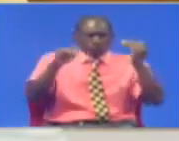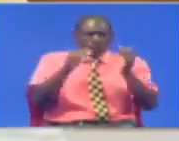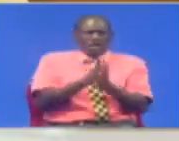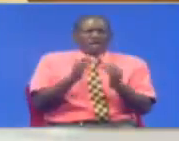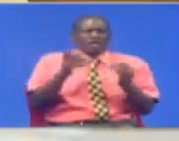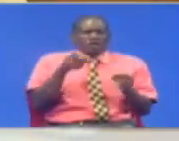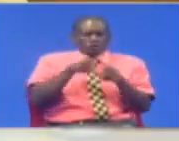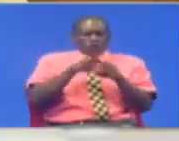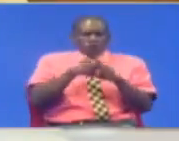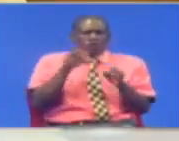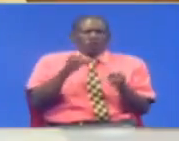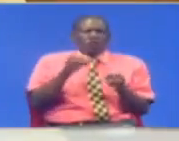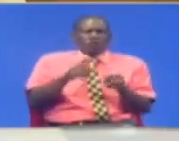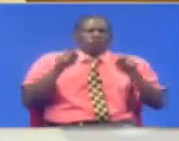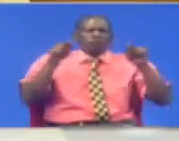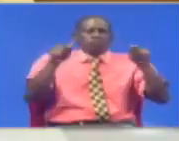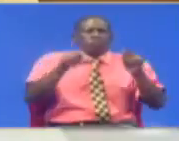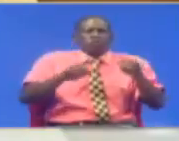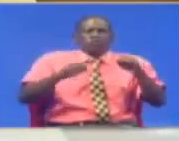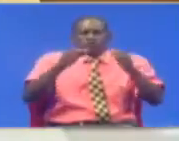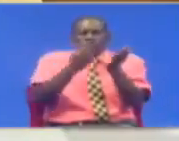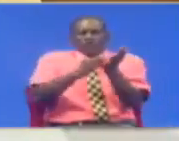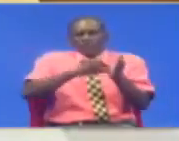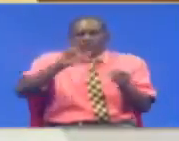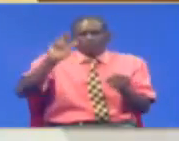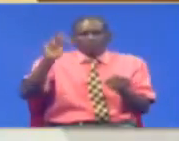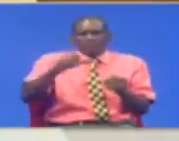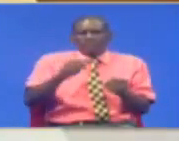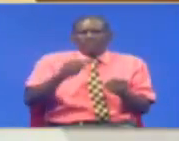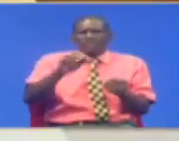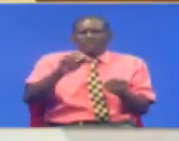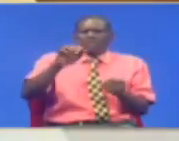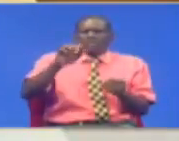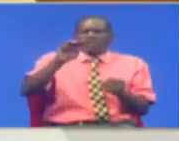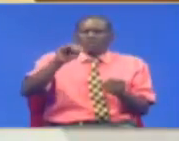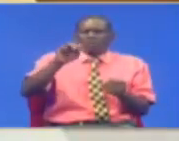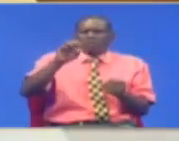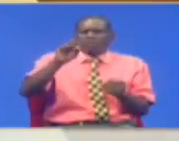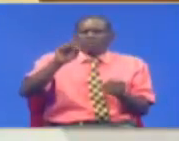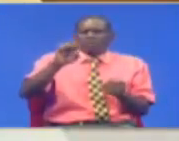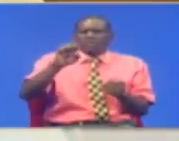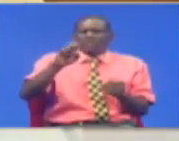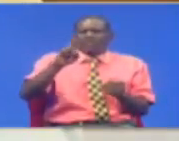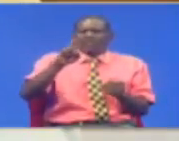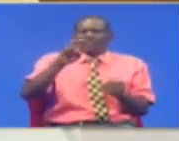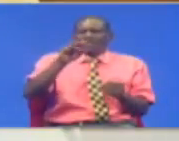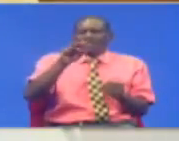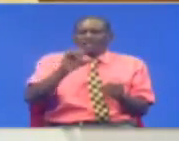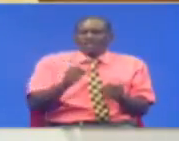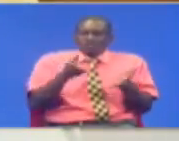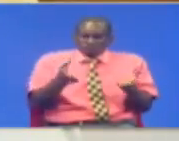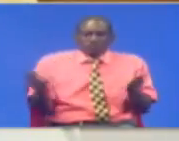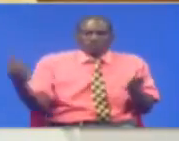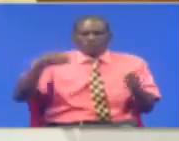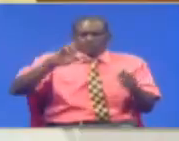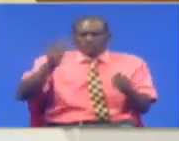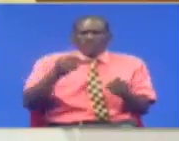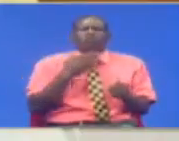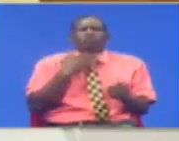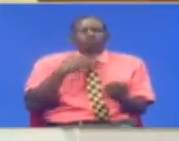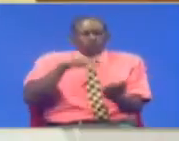of Uganda's President Yoweri Museveni. But today you're here in Kenya seeking asylum. Maybe just tell us a little bit more about